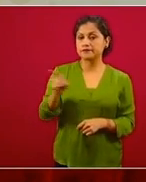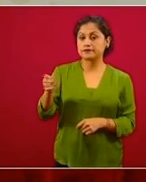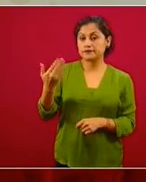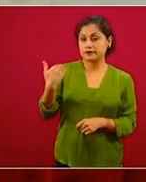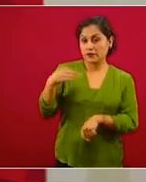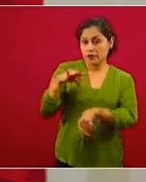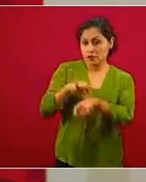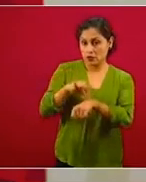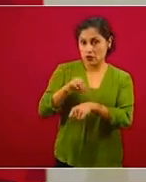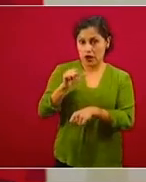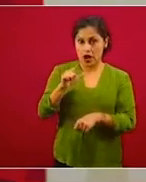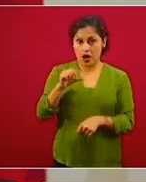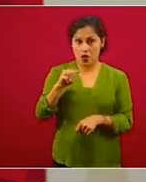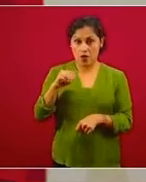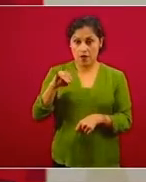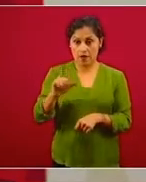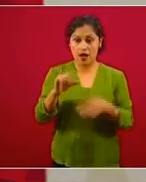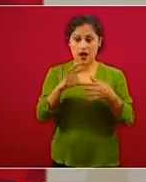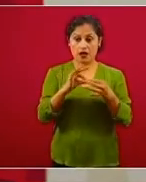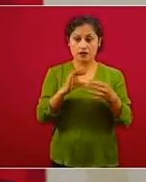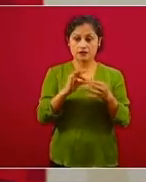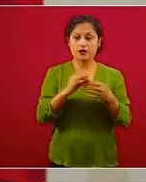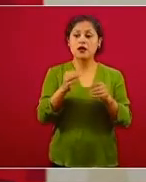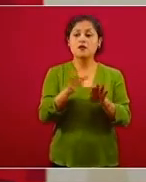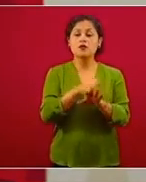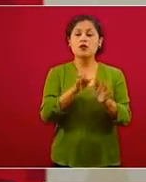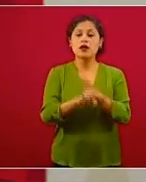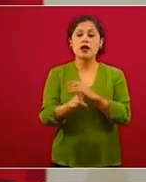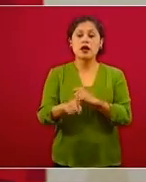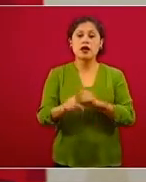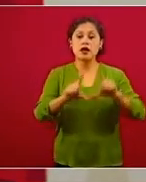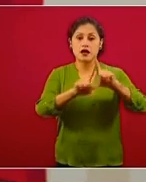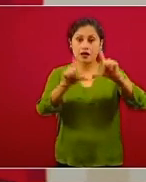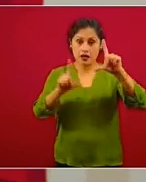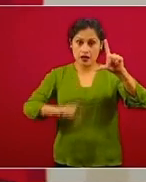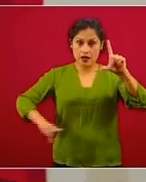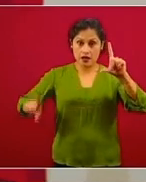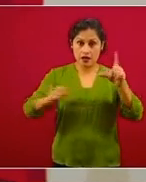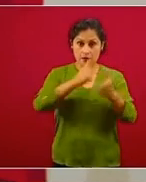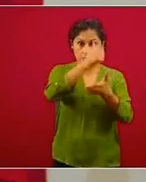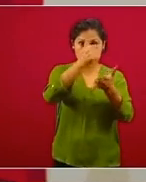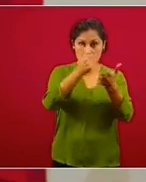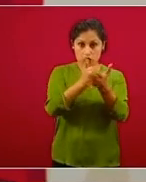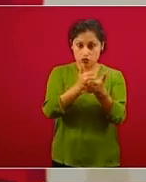expand the capacity of our overall health system, and in some of the